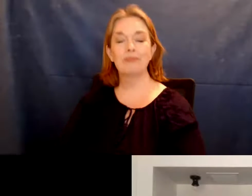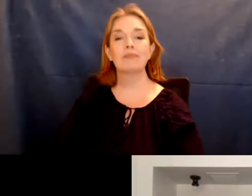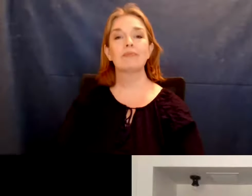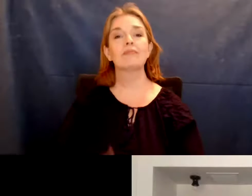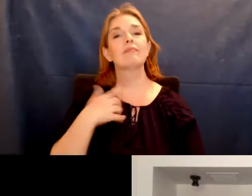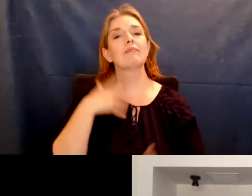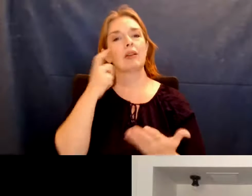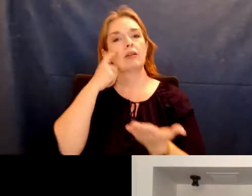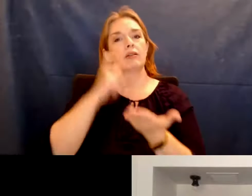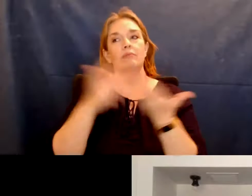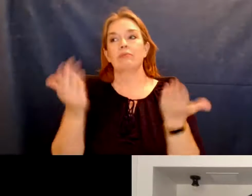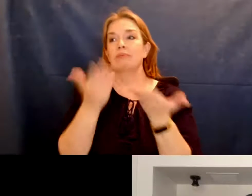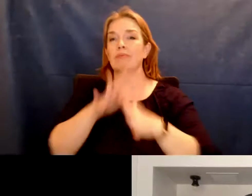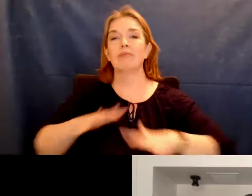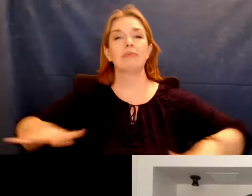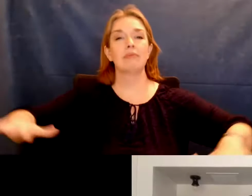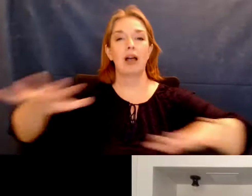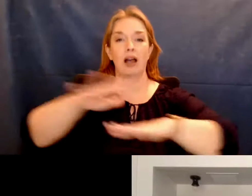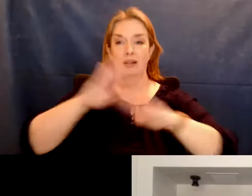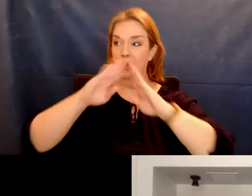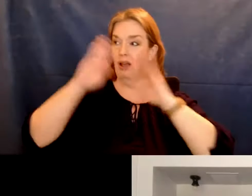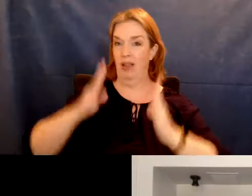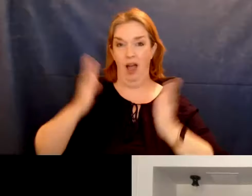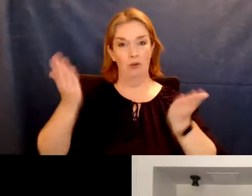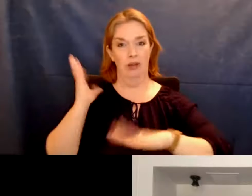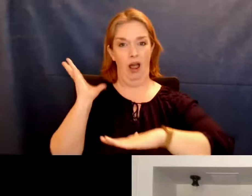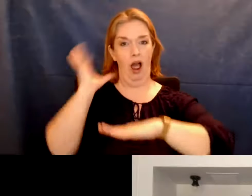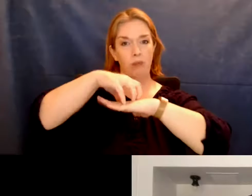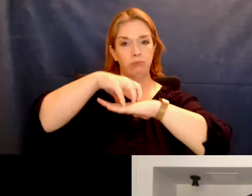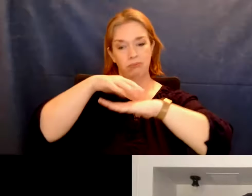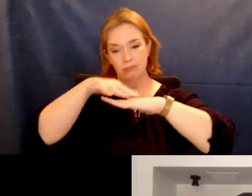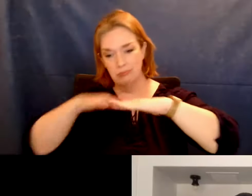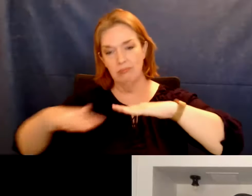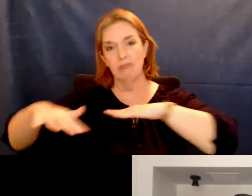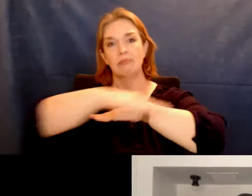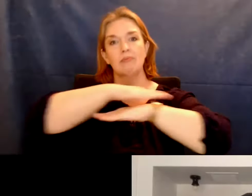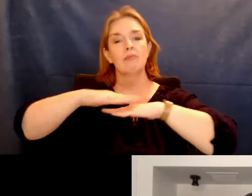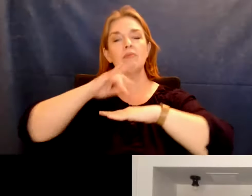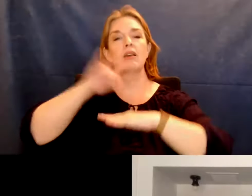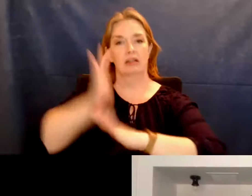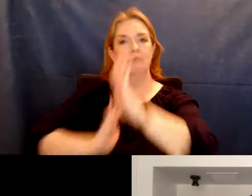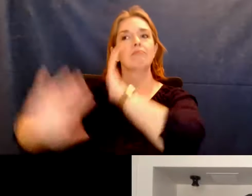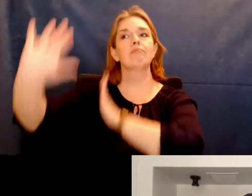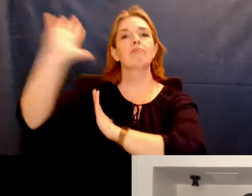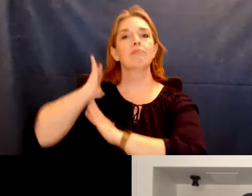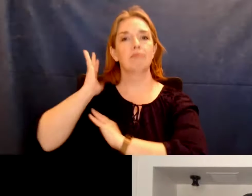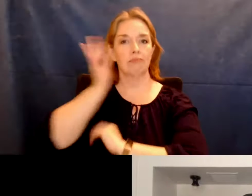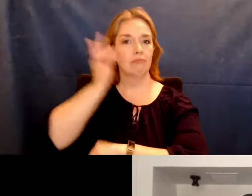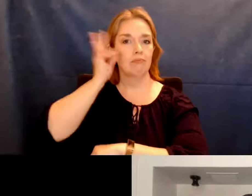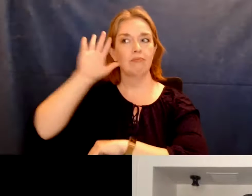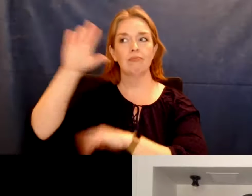broader history of the land the James Castle House sits on. We recognize the ancestral, cultural, traditional, and